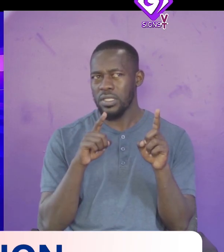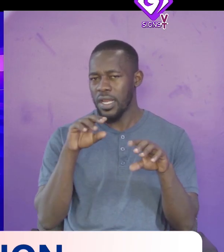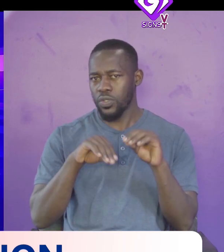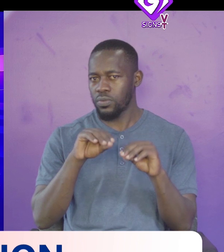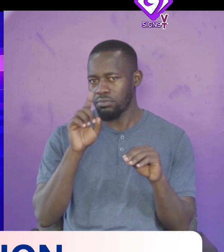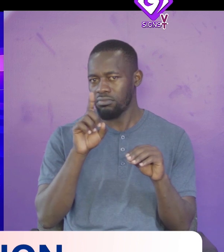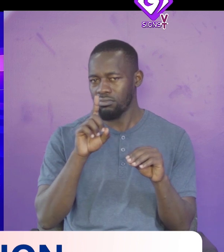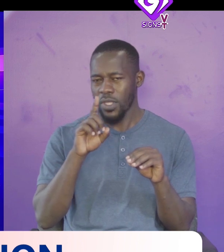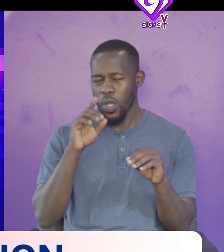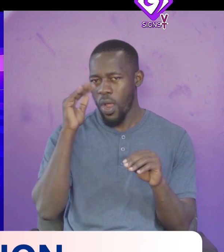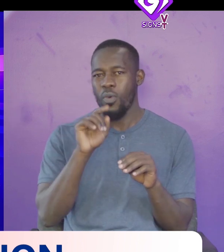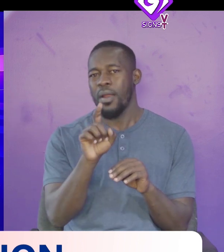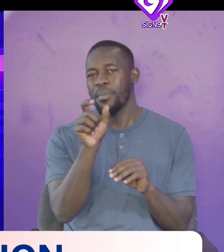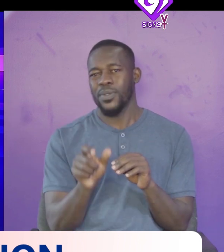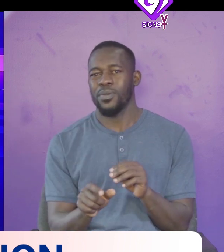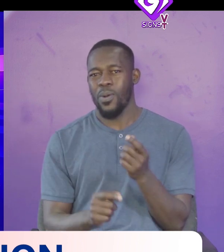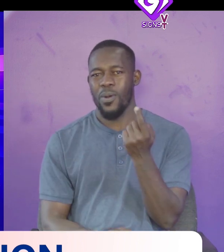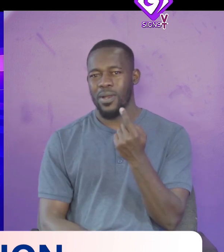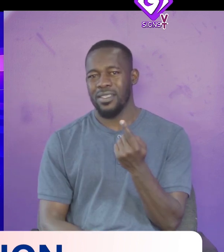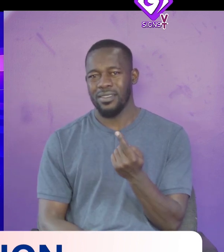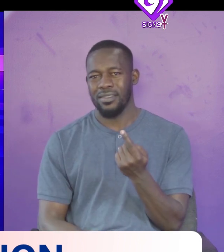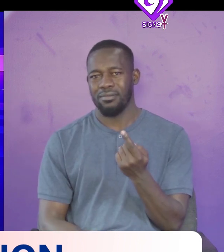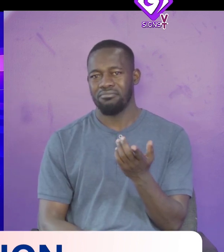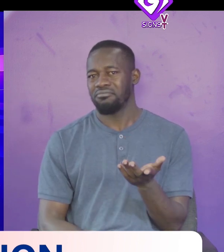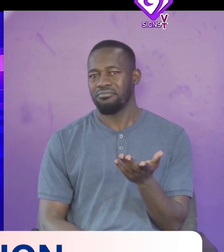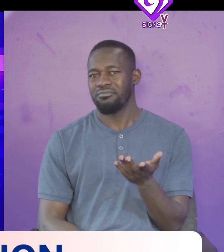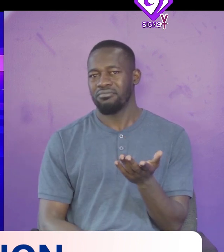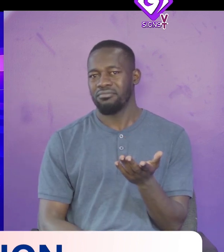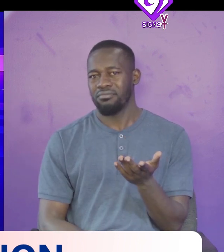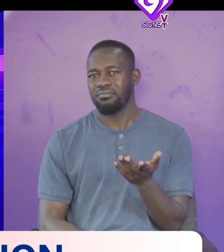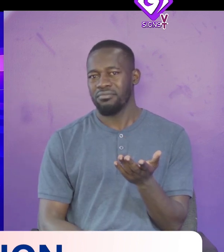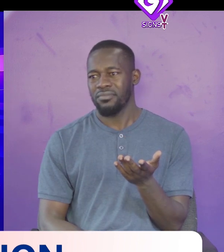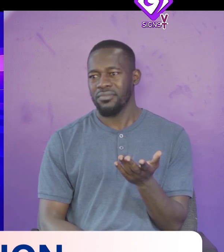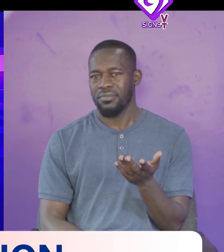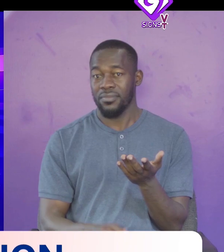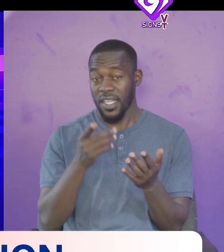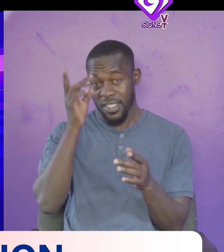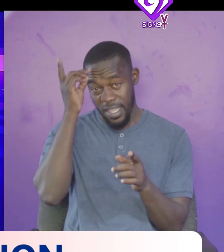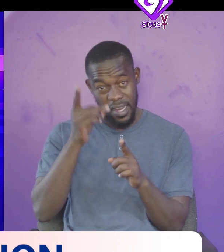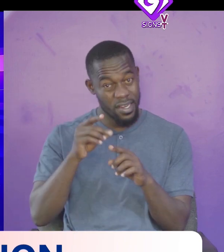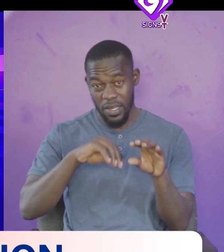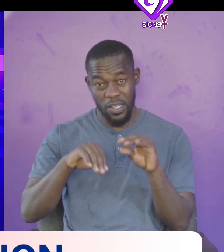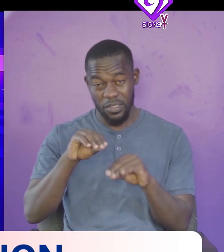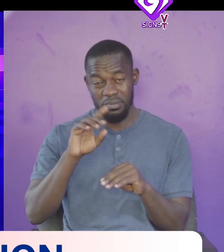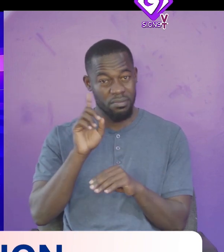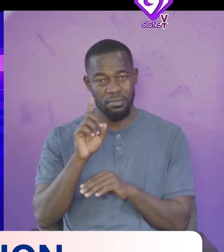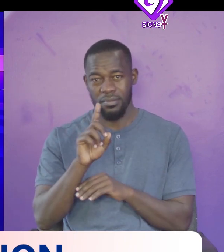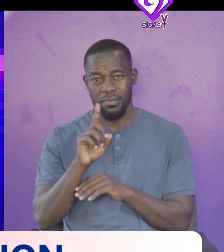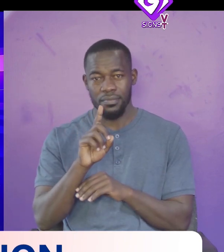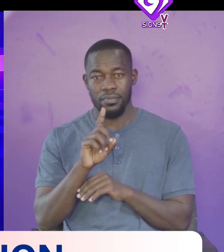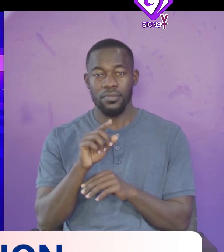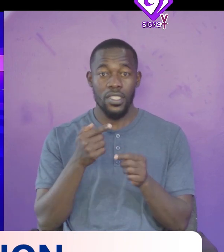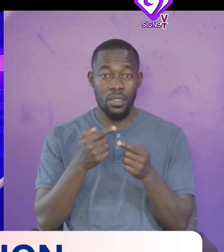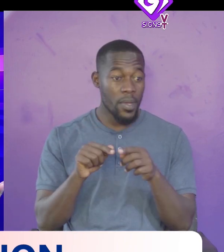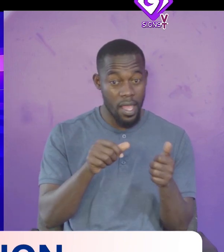and I don't know which other place. They said those ones, they are not going for the by-election. Yeah. So there's going to be other by-elections